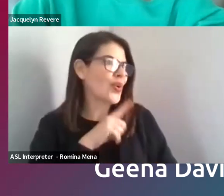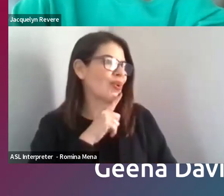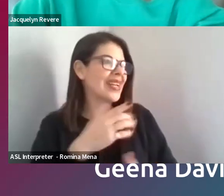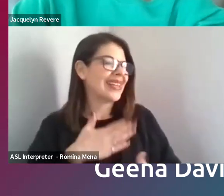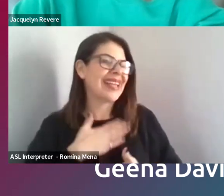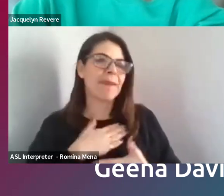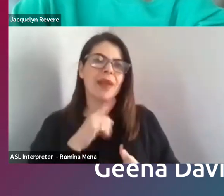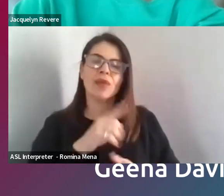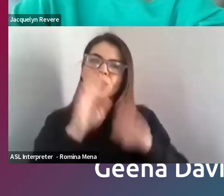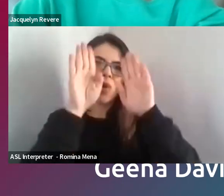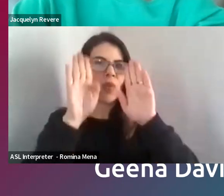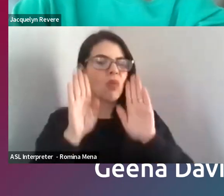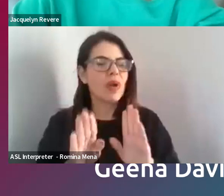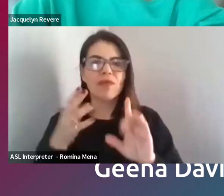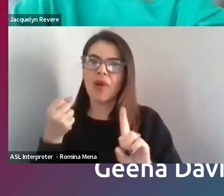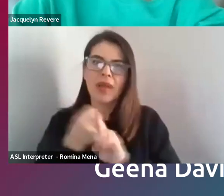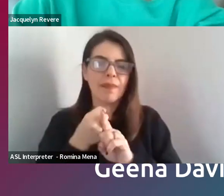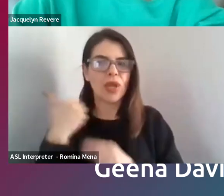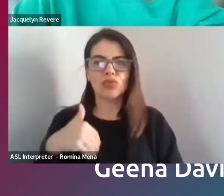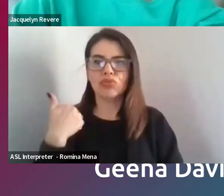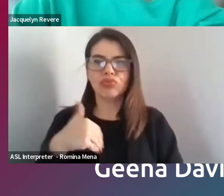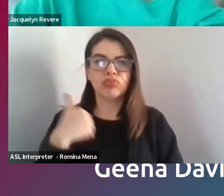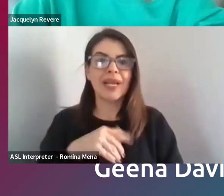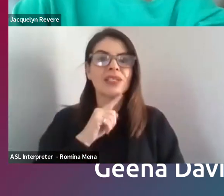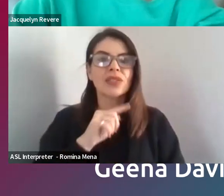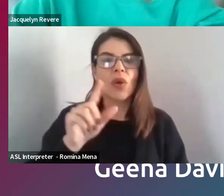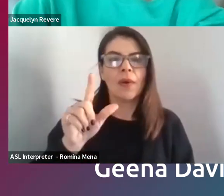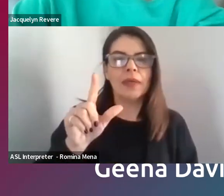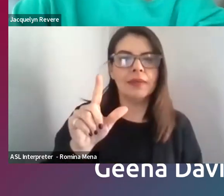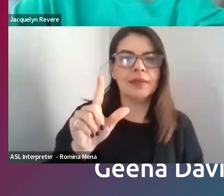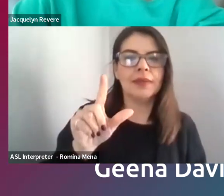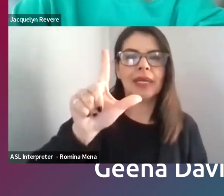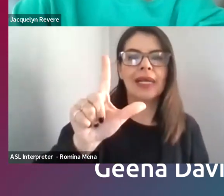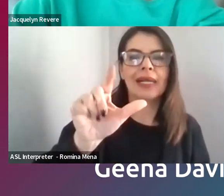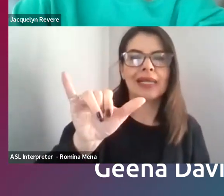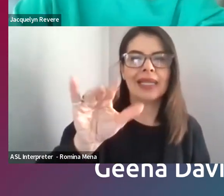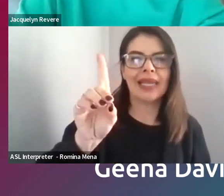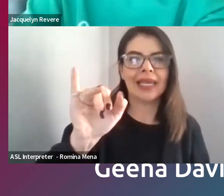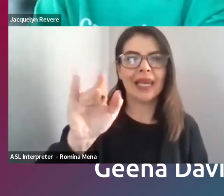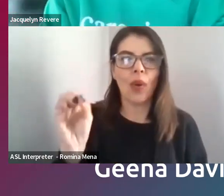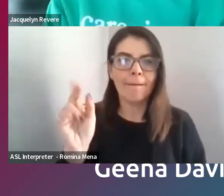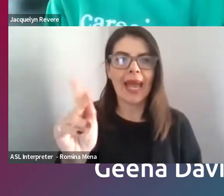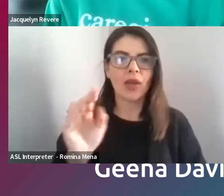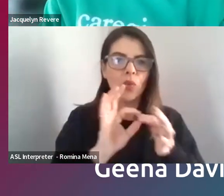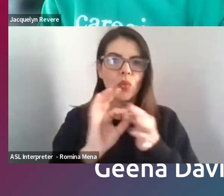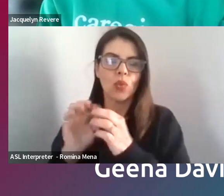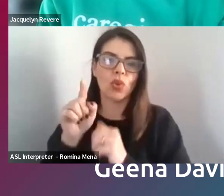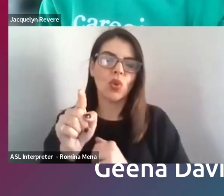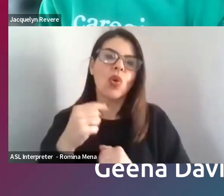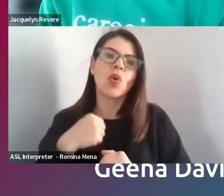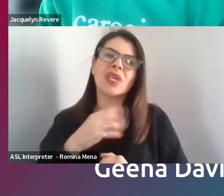did. It was just tremendous impact. So Lydia, I want to go back to you. We talked about that, you